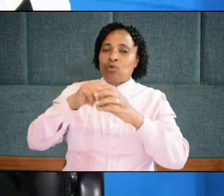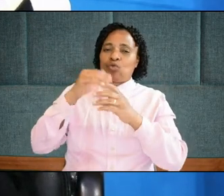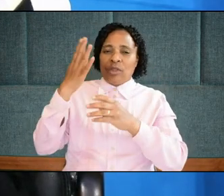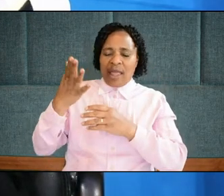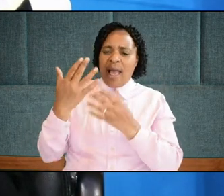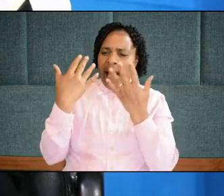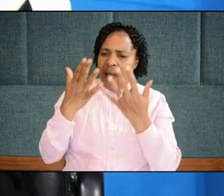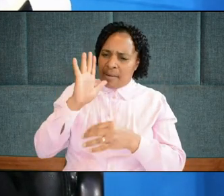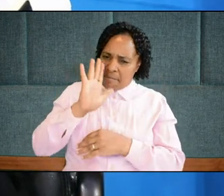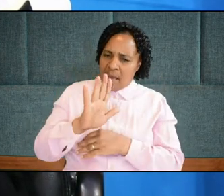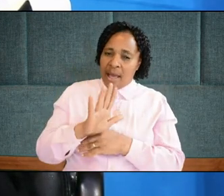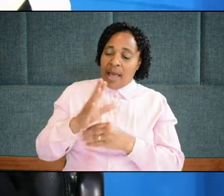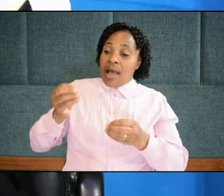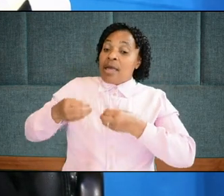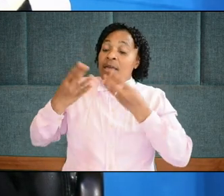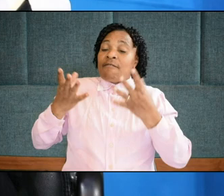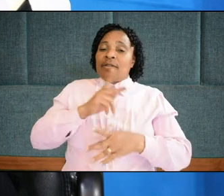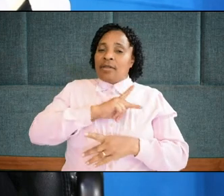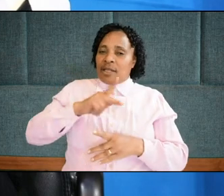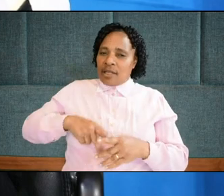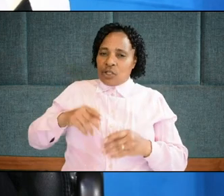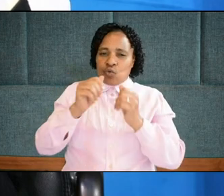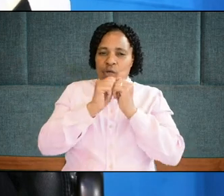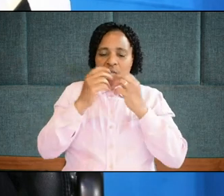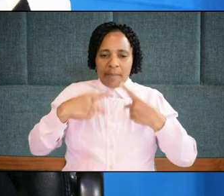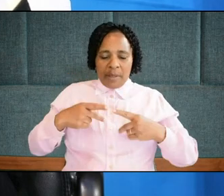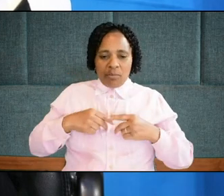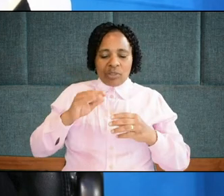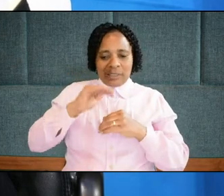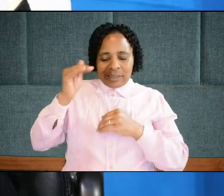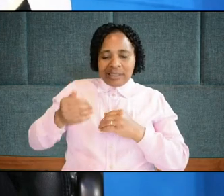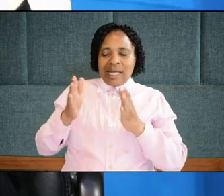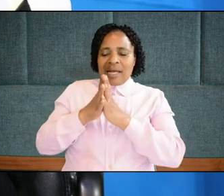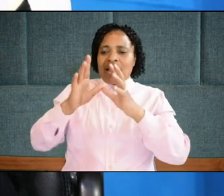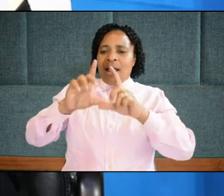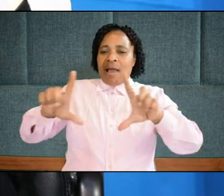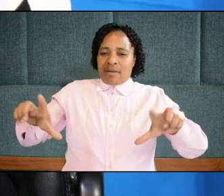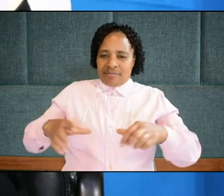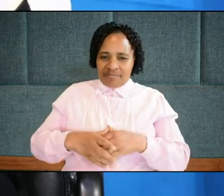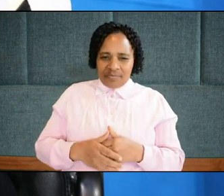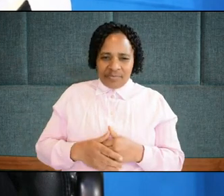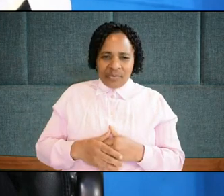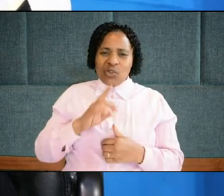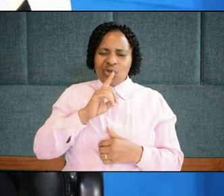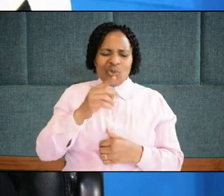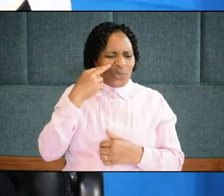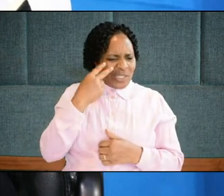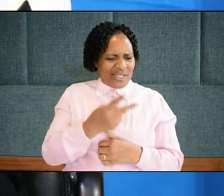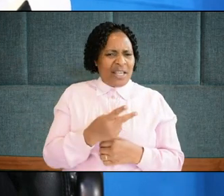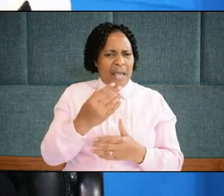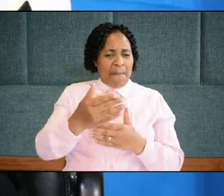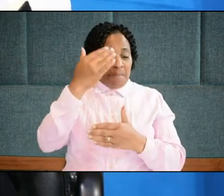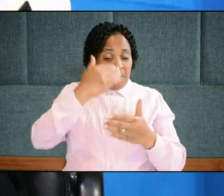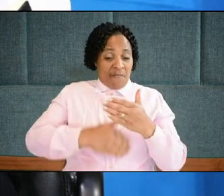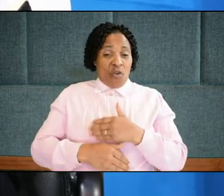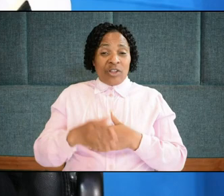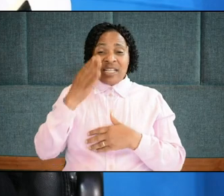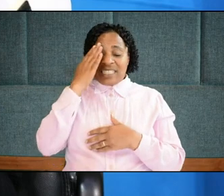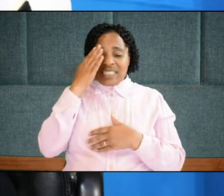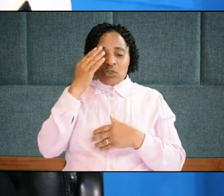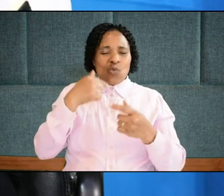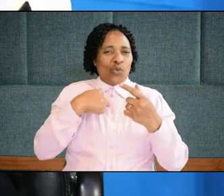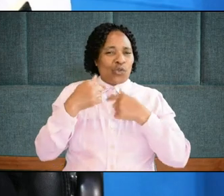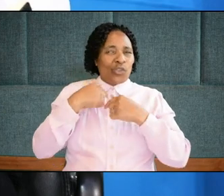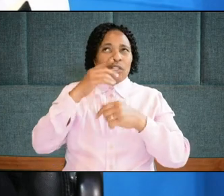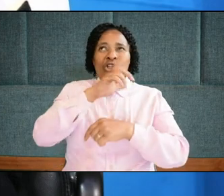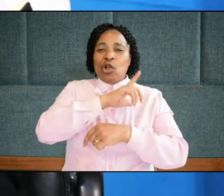into your hand the king and his people, his city and his land. And so we see that before, the Israelites would always consult